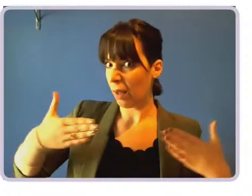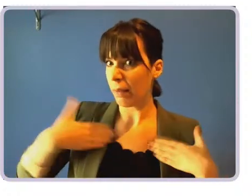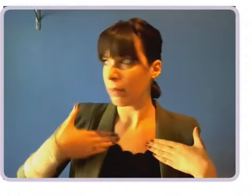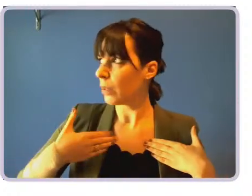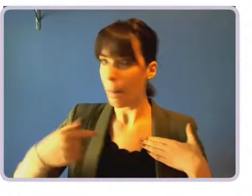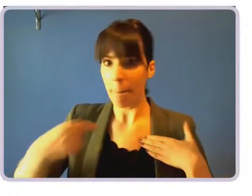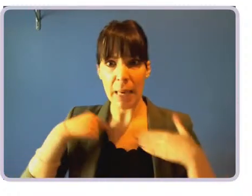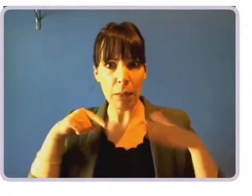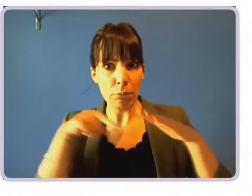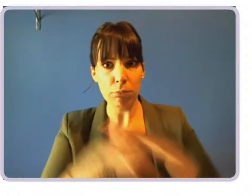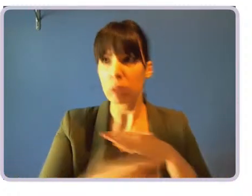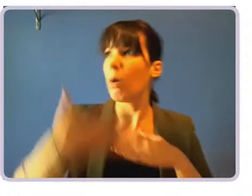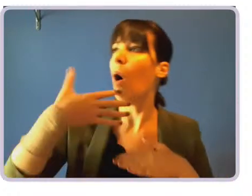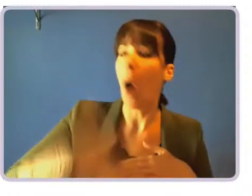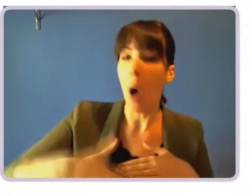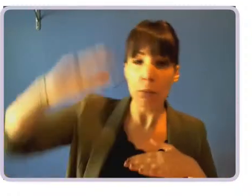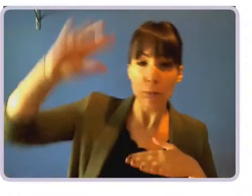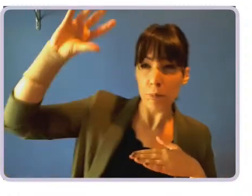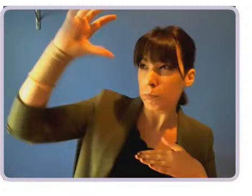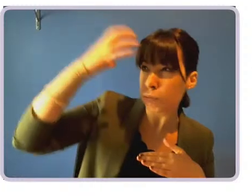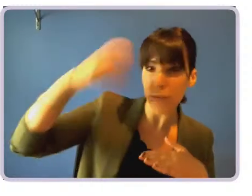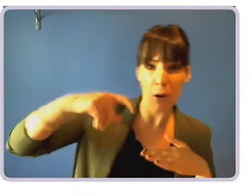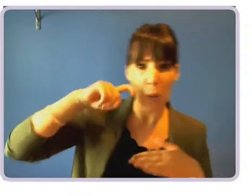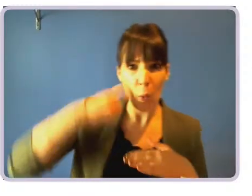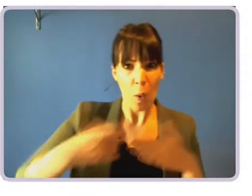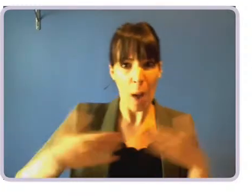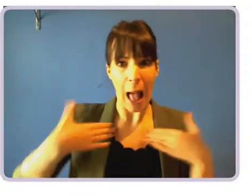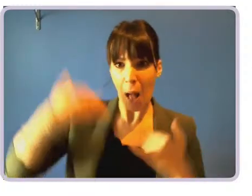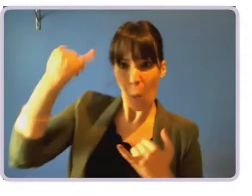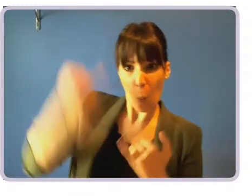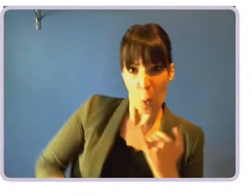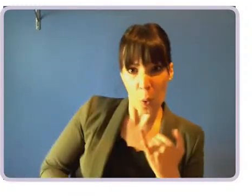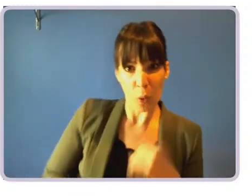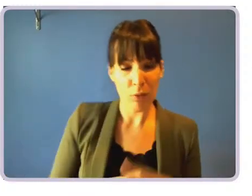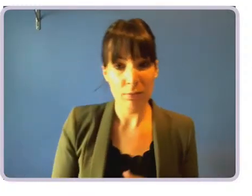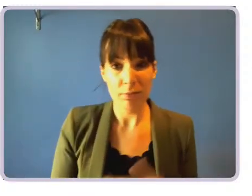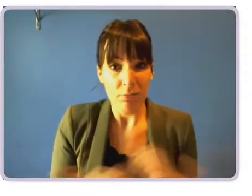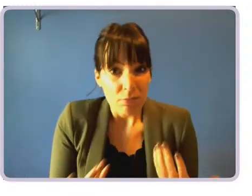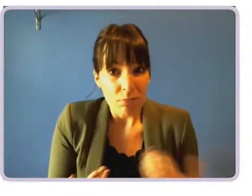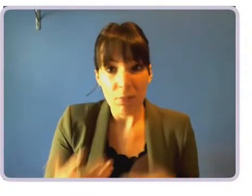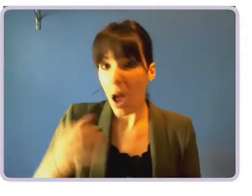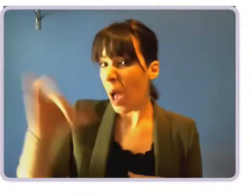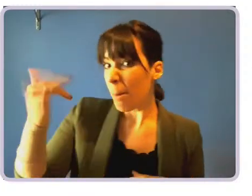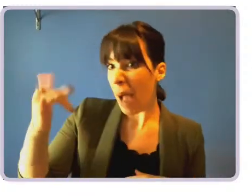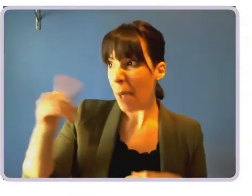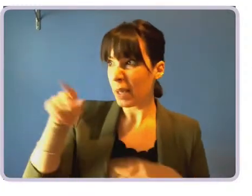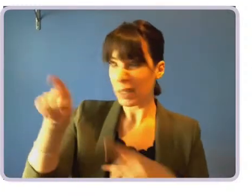heat? And what if all of this is really scary and frightening for you?